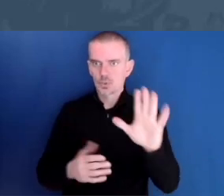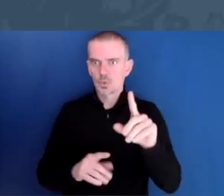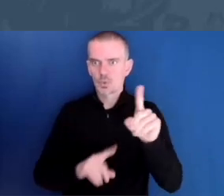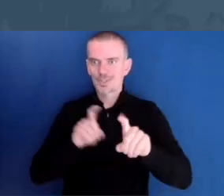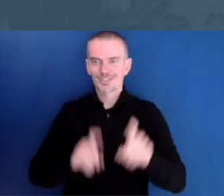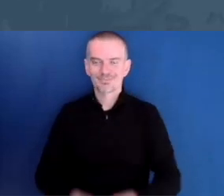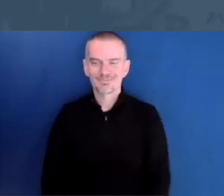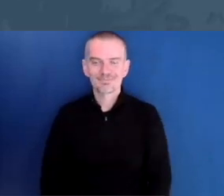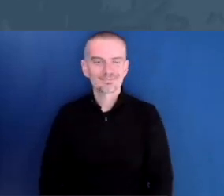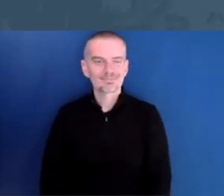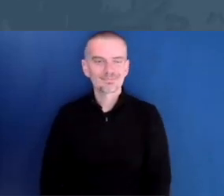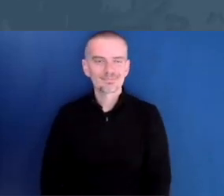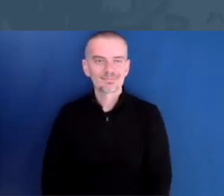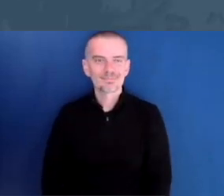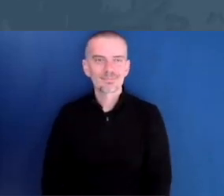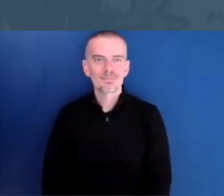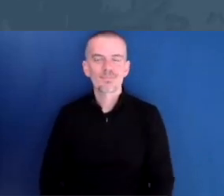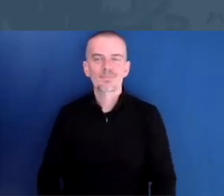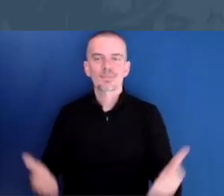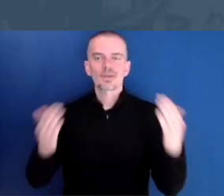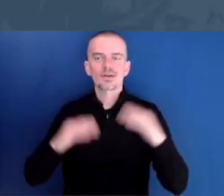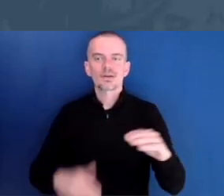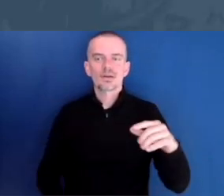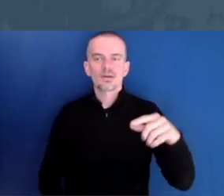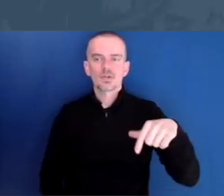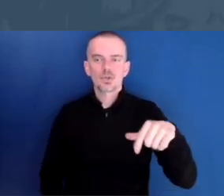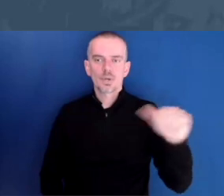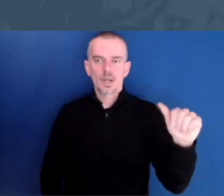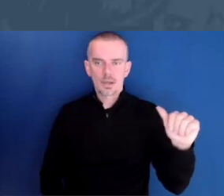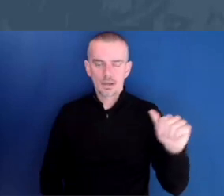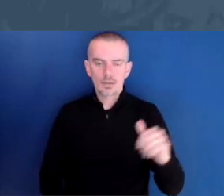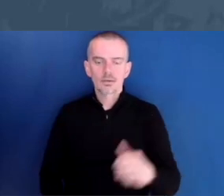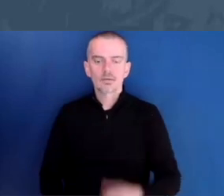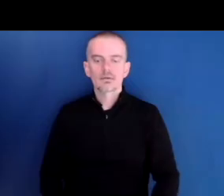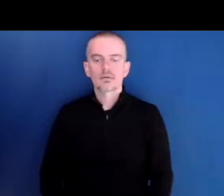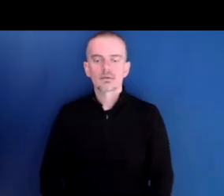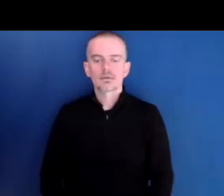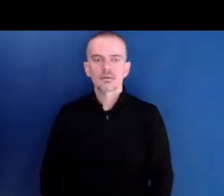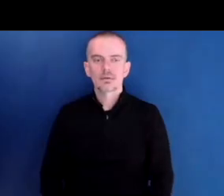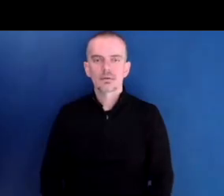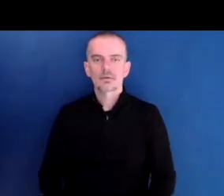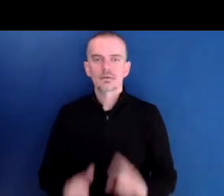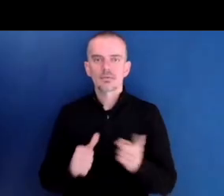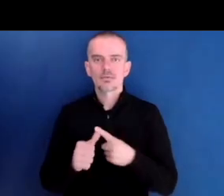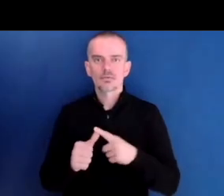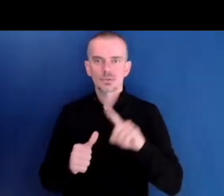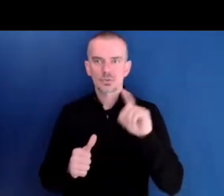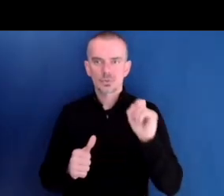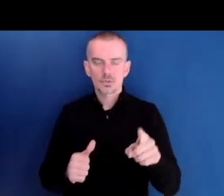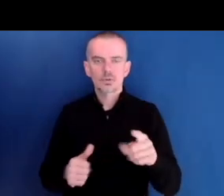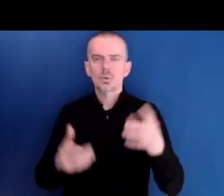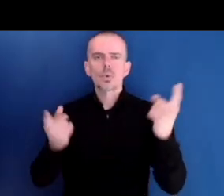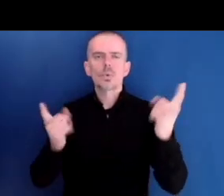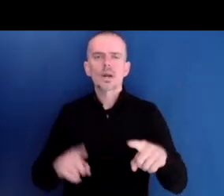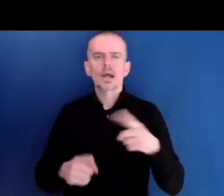So moving to the Q&A. The first question, what happens when